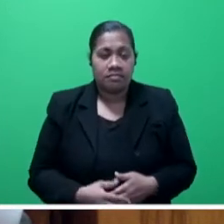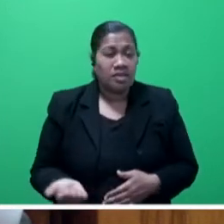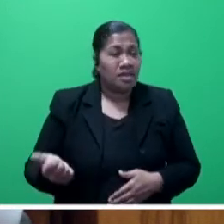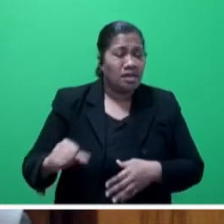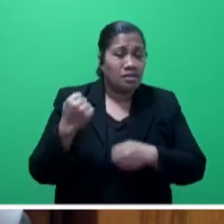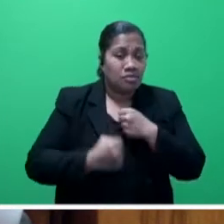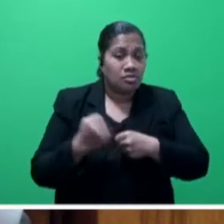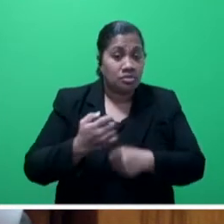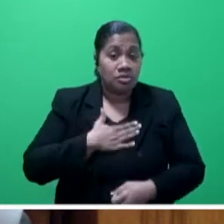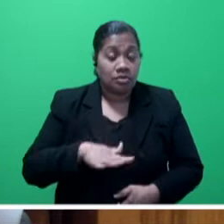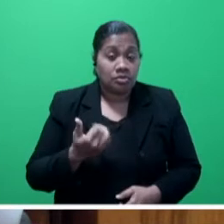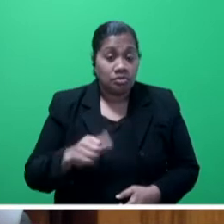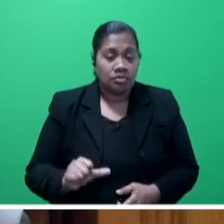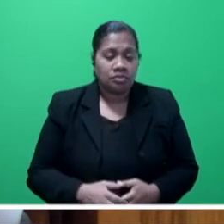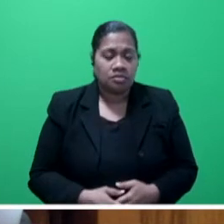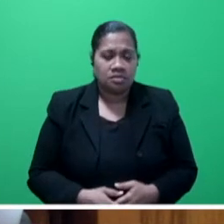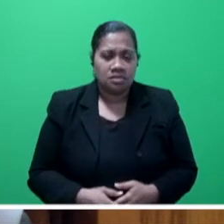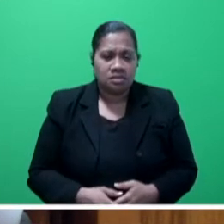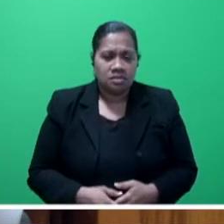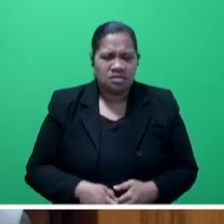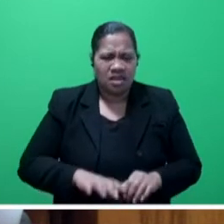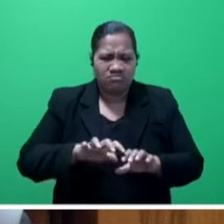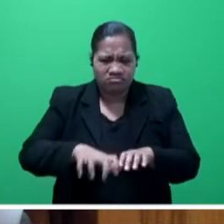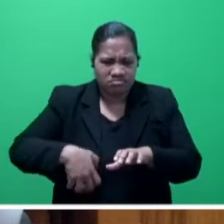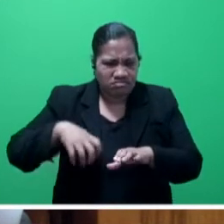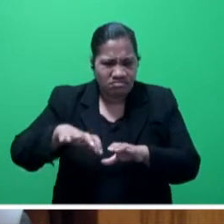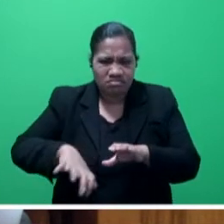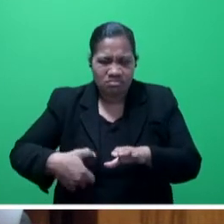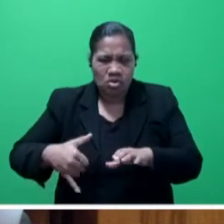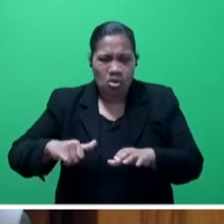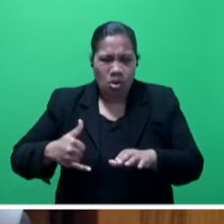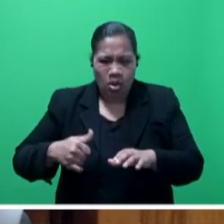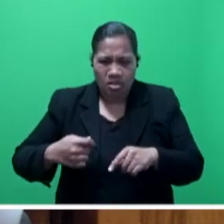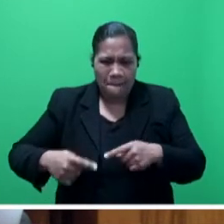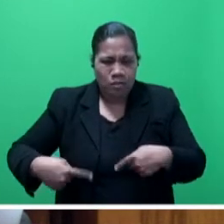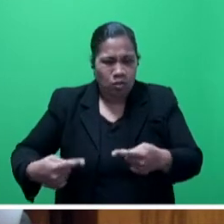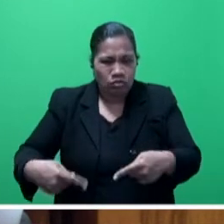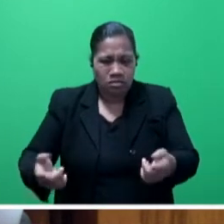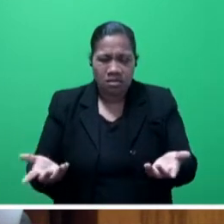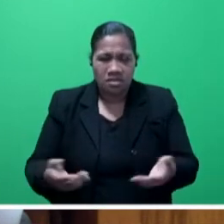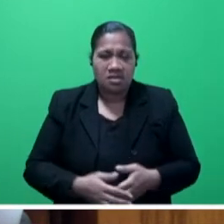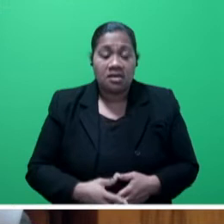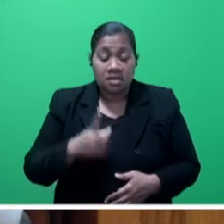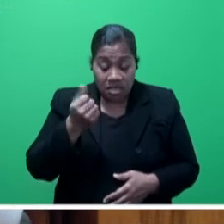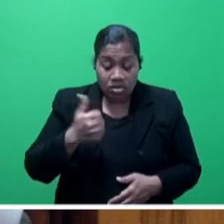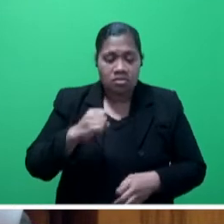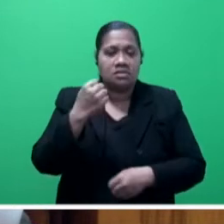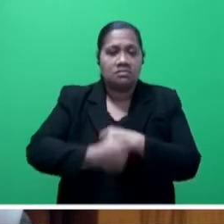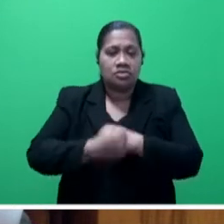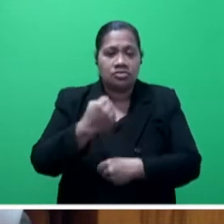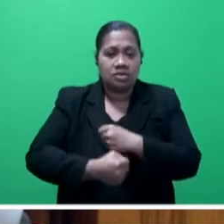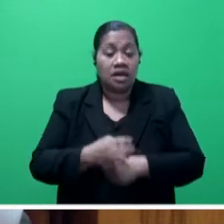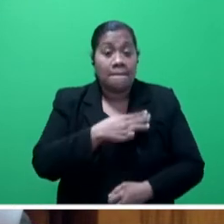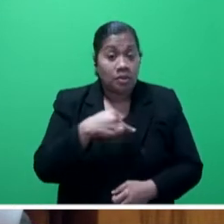to use, Mr. Speaker said, excavator, digger, bulldozer, tractor, Mr. Speaker said, they can use that machinery, Mr. Speaker said, and